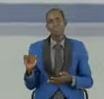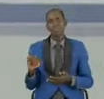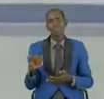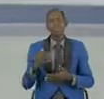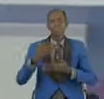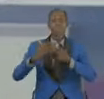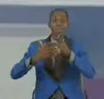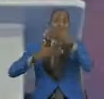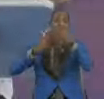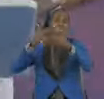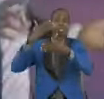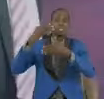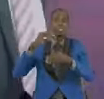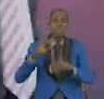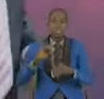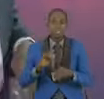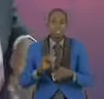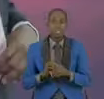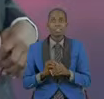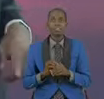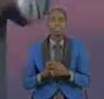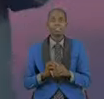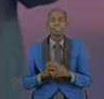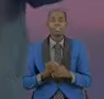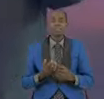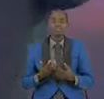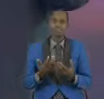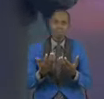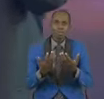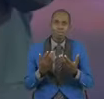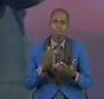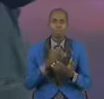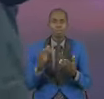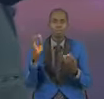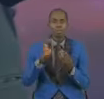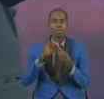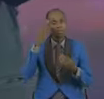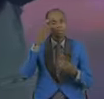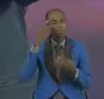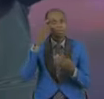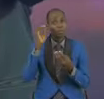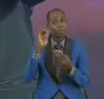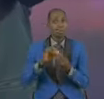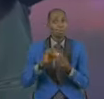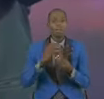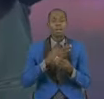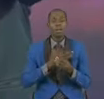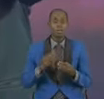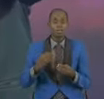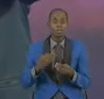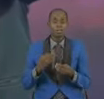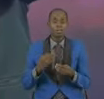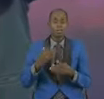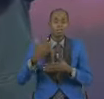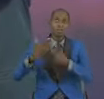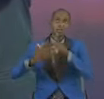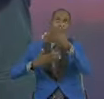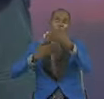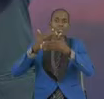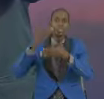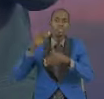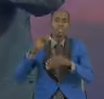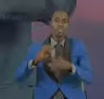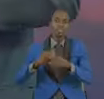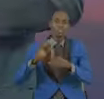progress in yearning for more, and progress in earning all